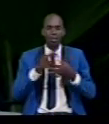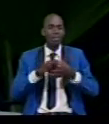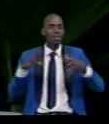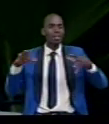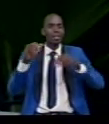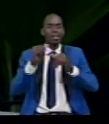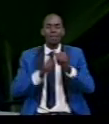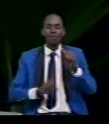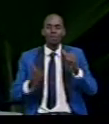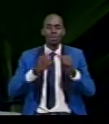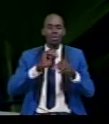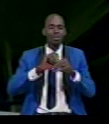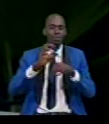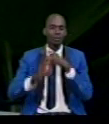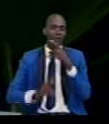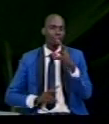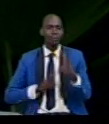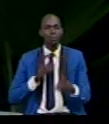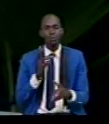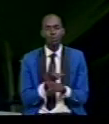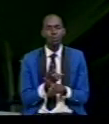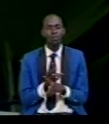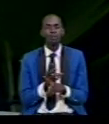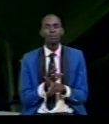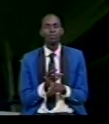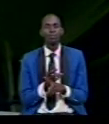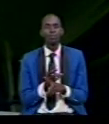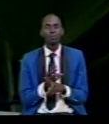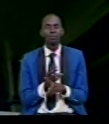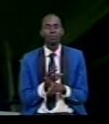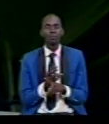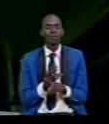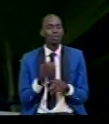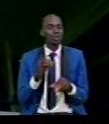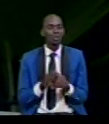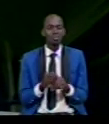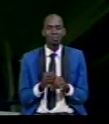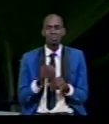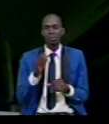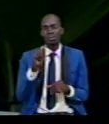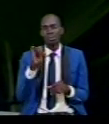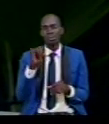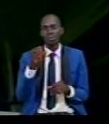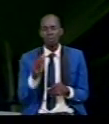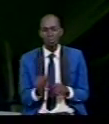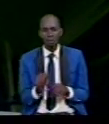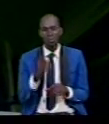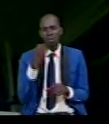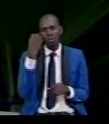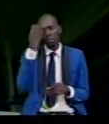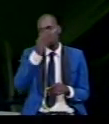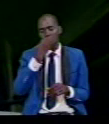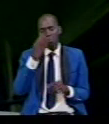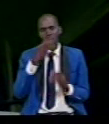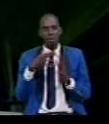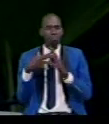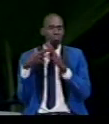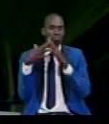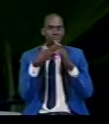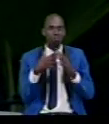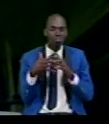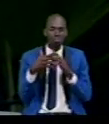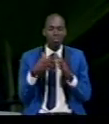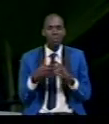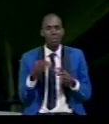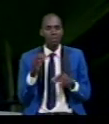are, globally, in Asia, in Europe, in America, in Australia,